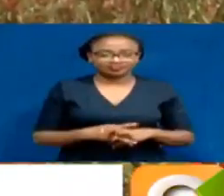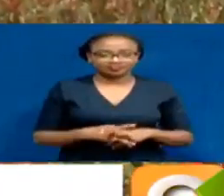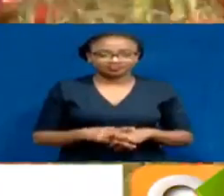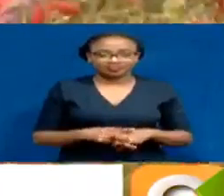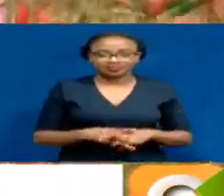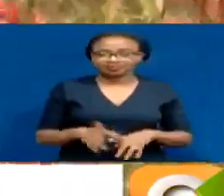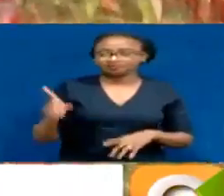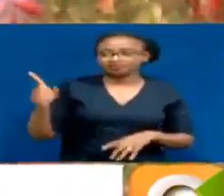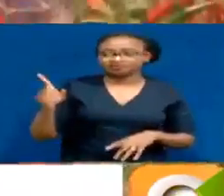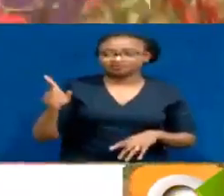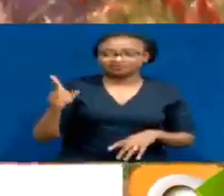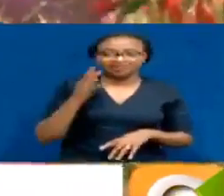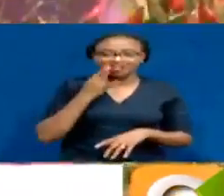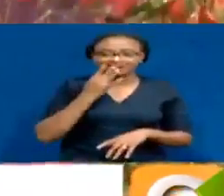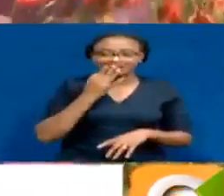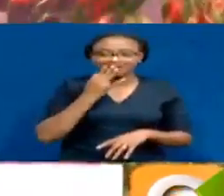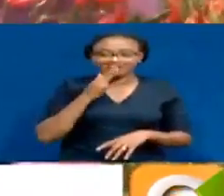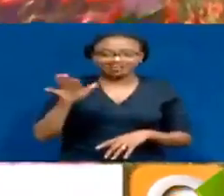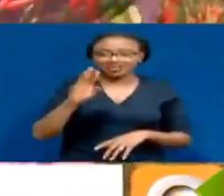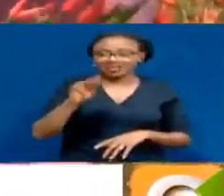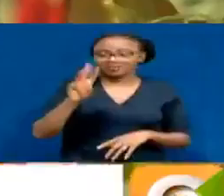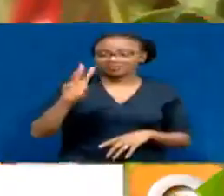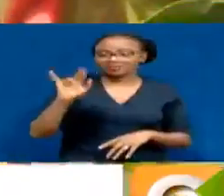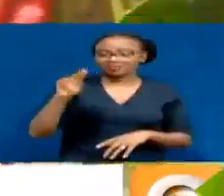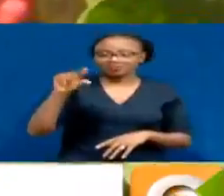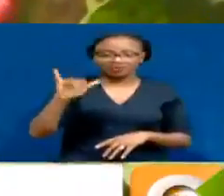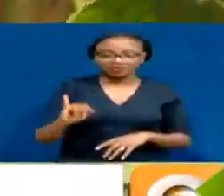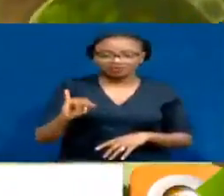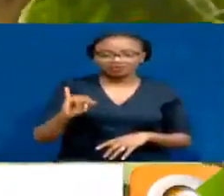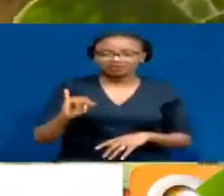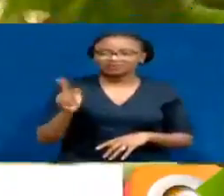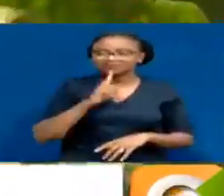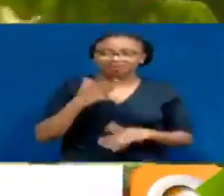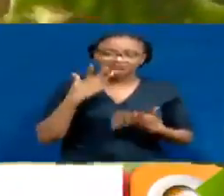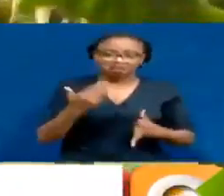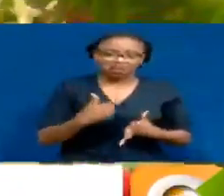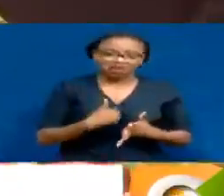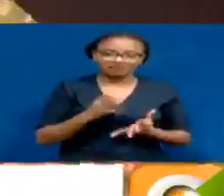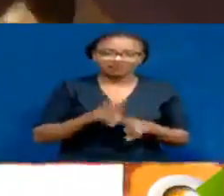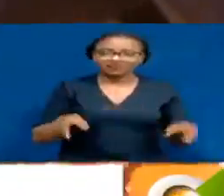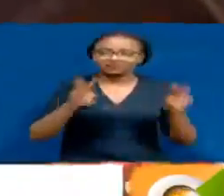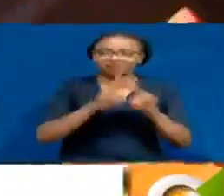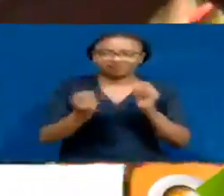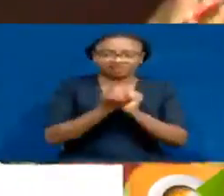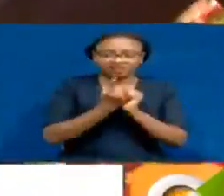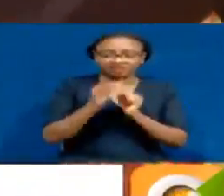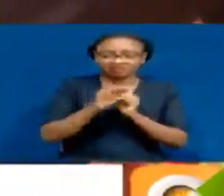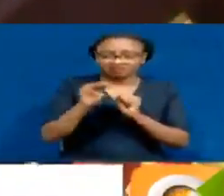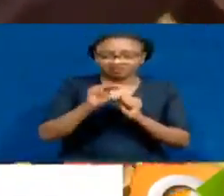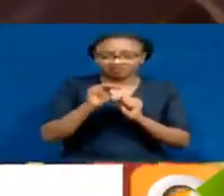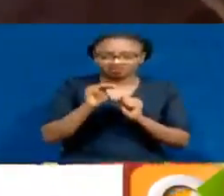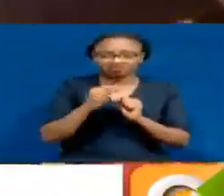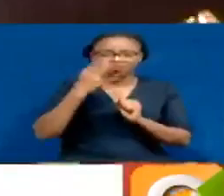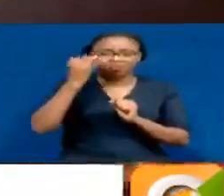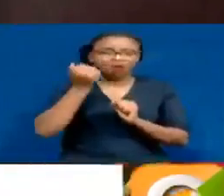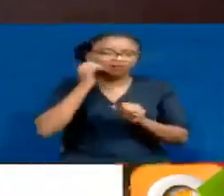The chilli farmers from the semi-arid area of Mwingi North Sub-county say they've suffered losses amounting to 11 million shillings